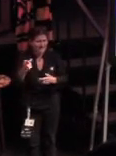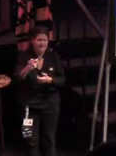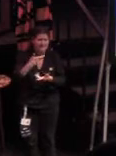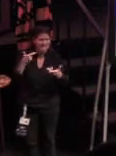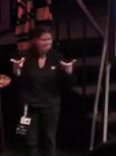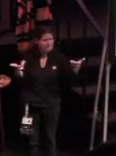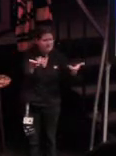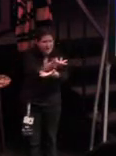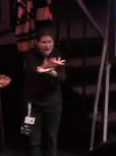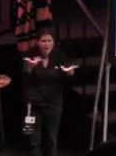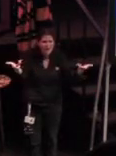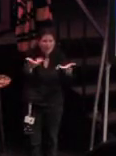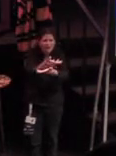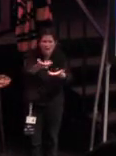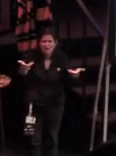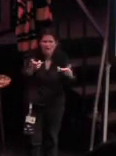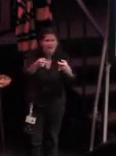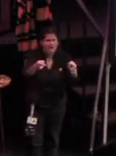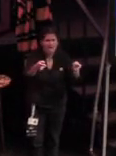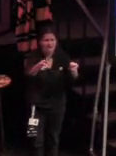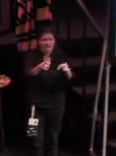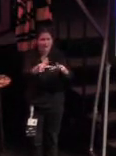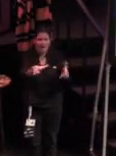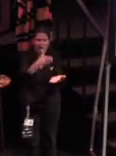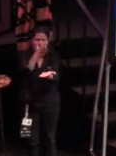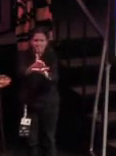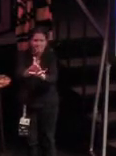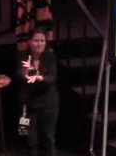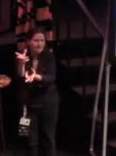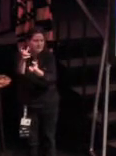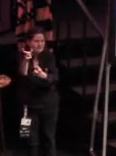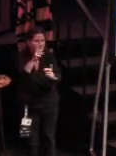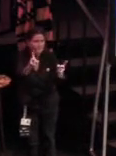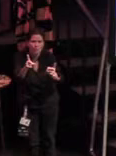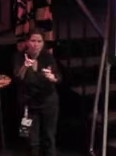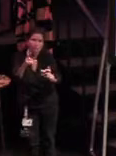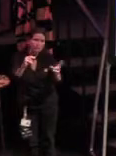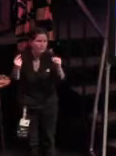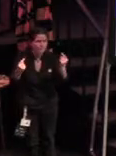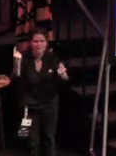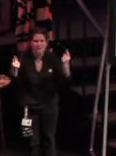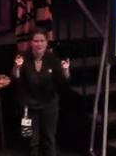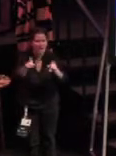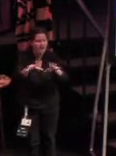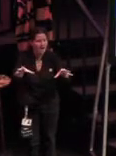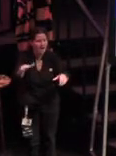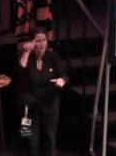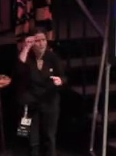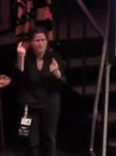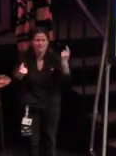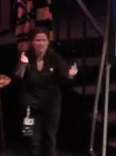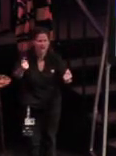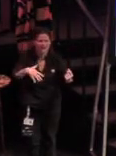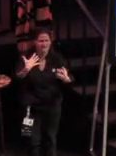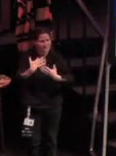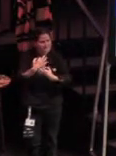know, you're sat in someone's in an office, like, you're listening to people talking, and you know them, and they know you. And I felt invited, and I felt included, and